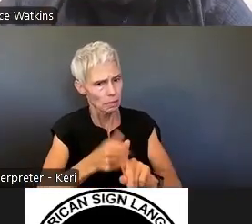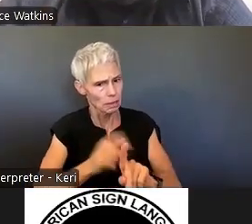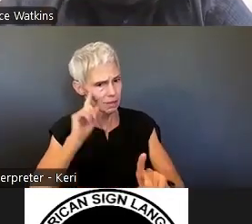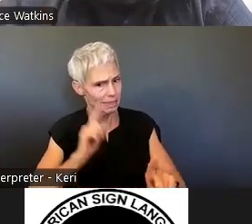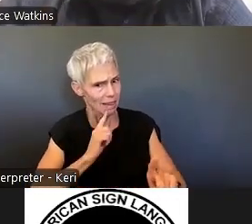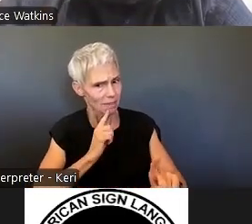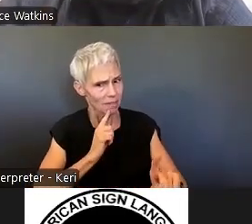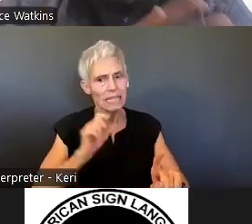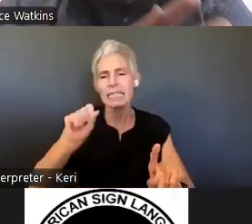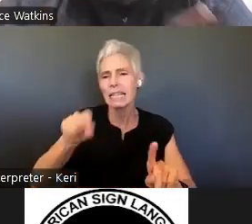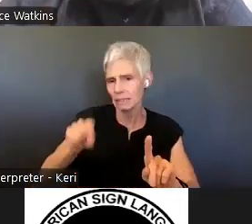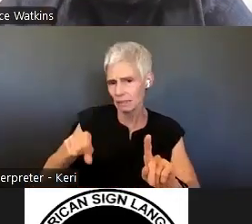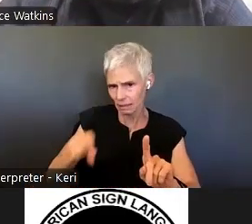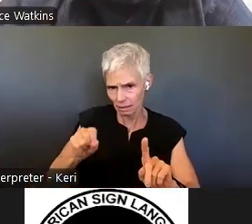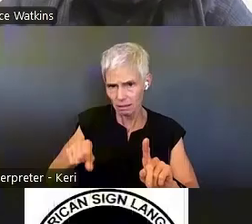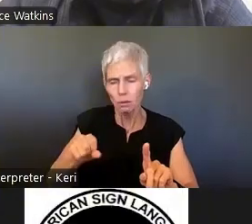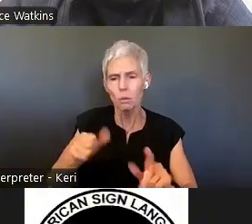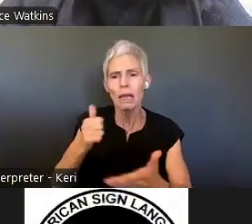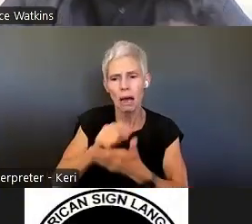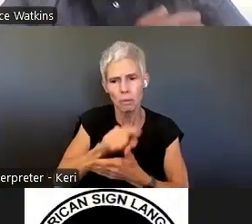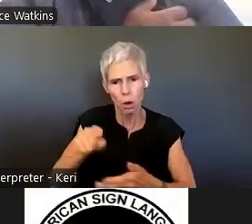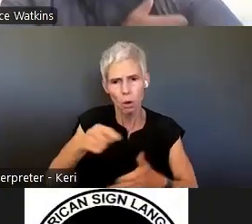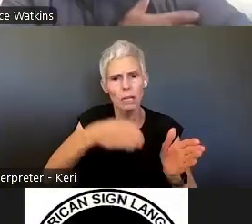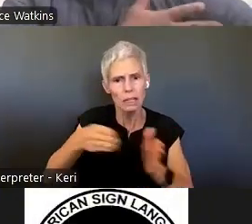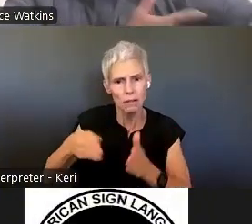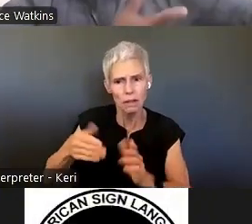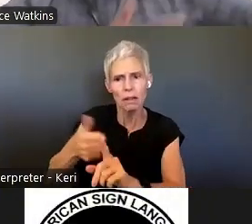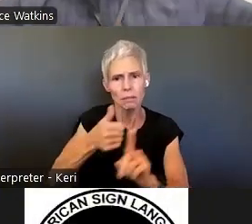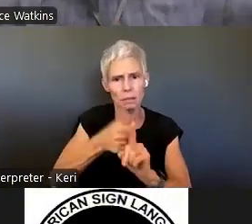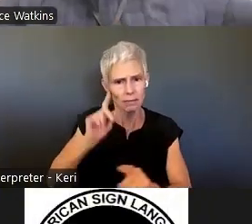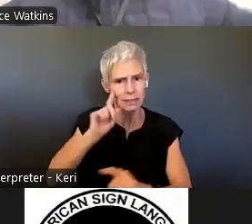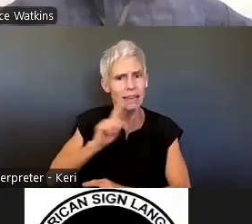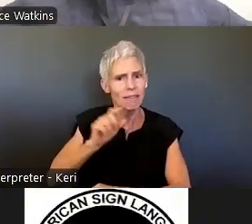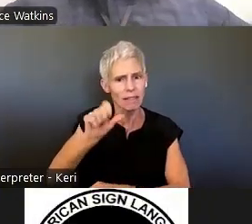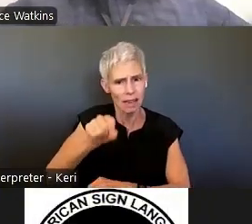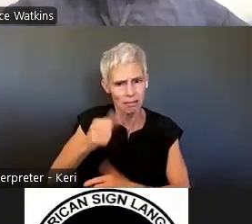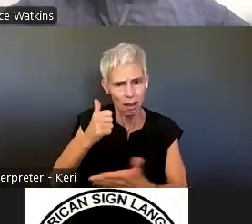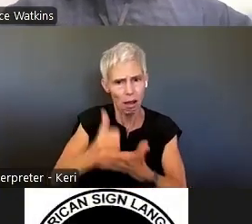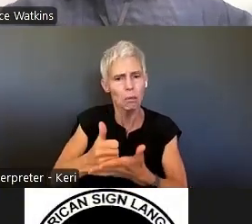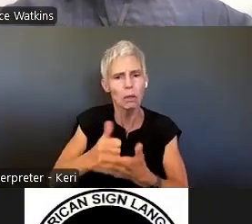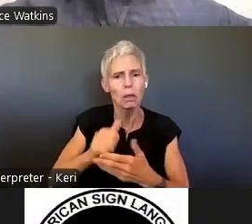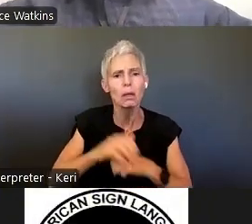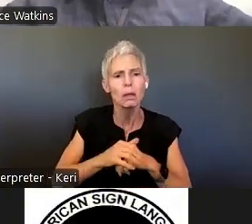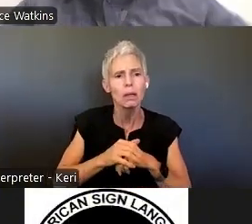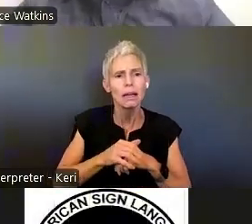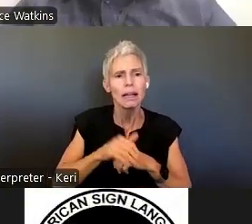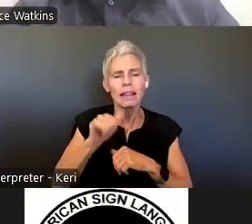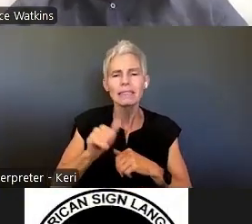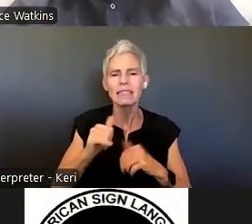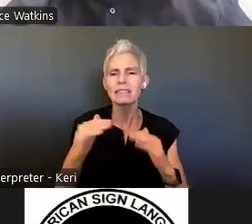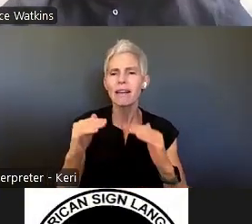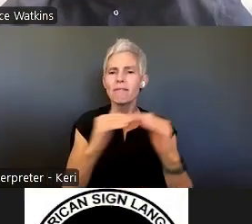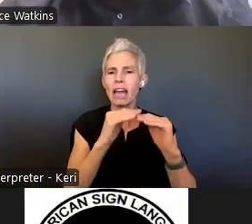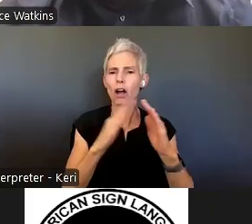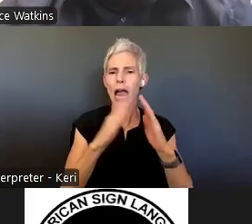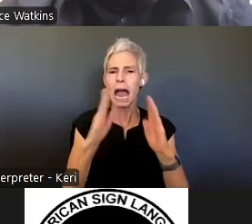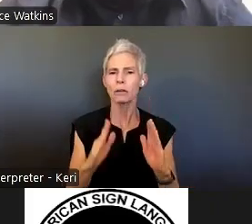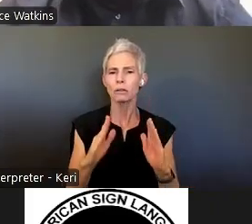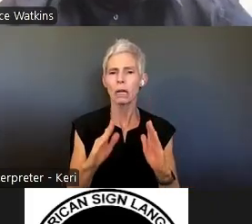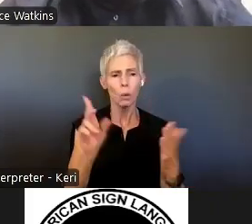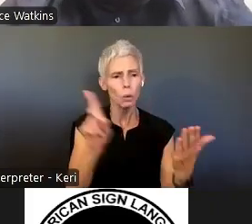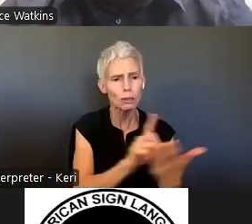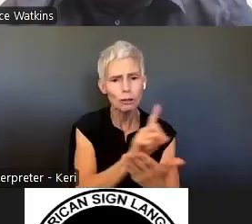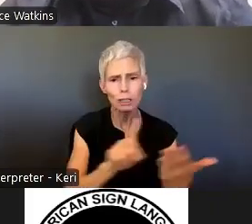Yes, ma'am. There would be, this is fair housing. We're not going to discriminate on